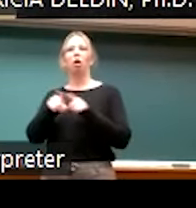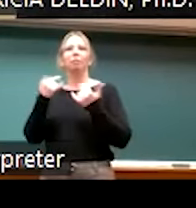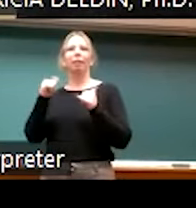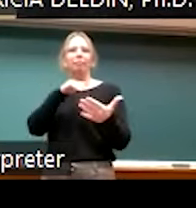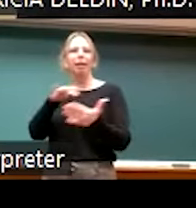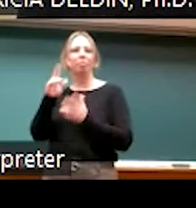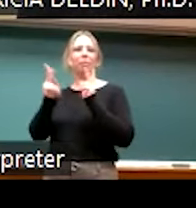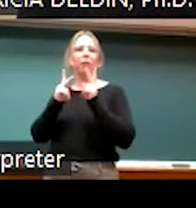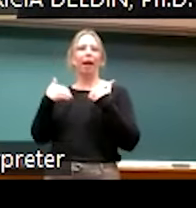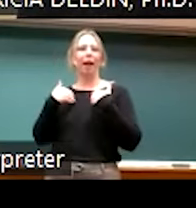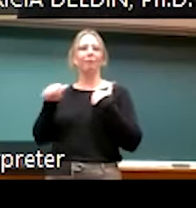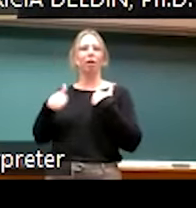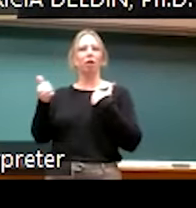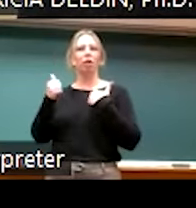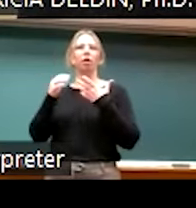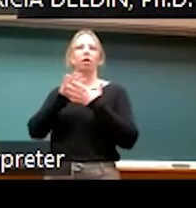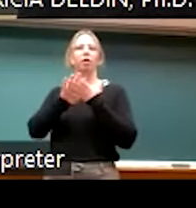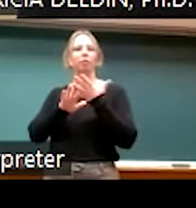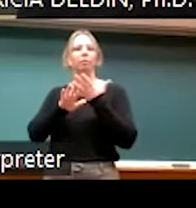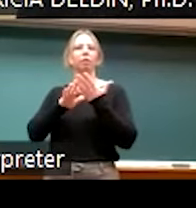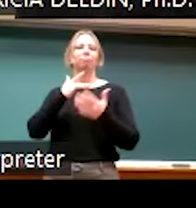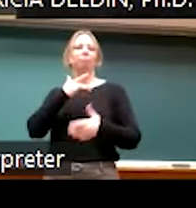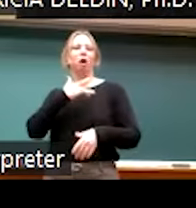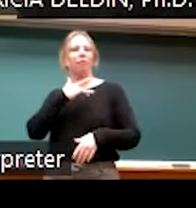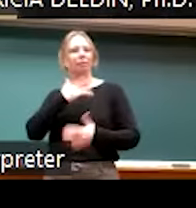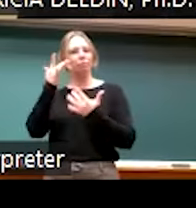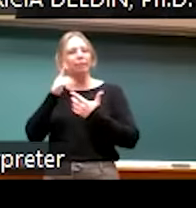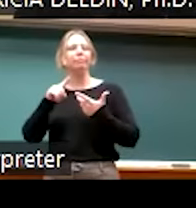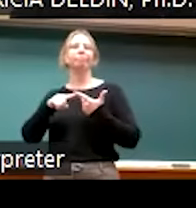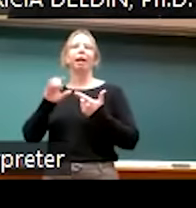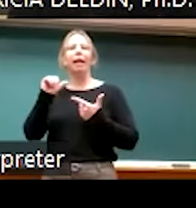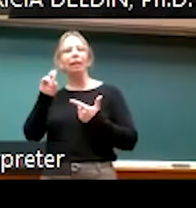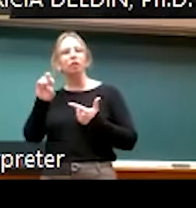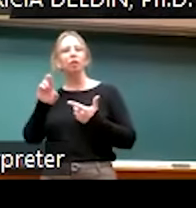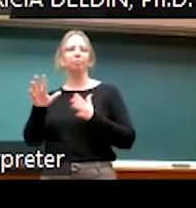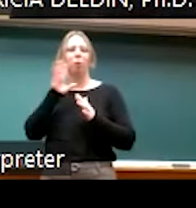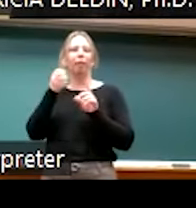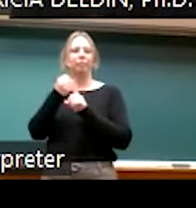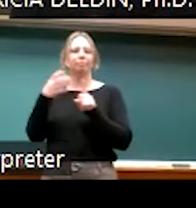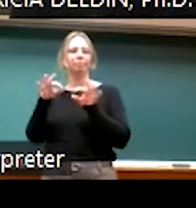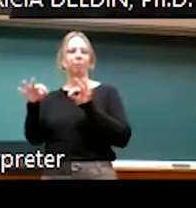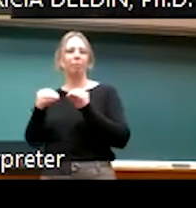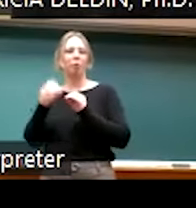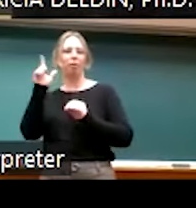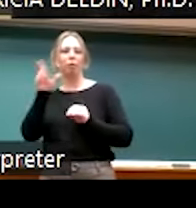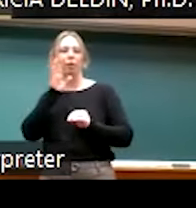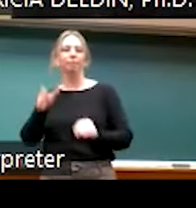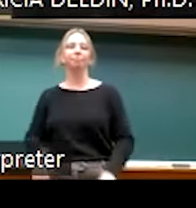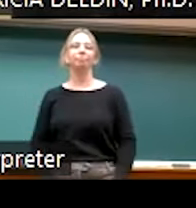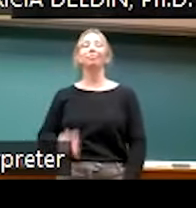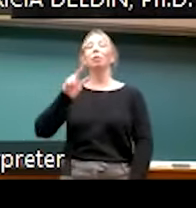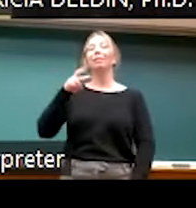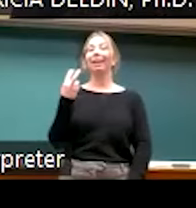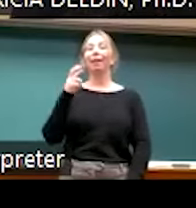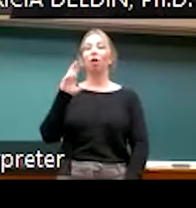talk about these other programs now. So as I mentioned before, our second RCT was with graduate students,